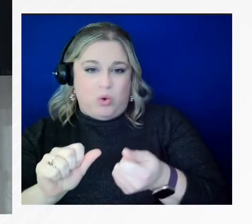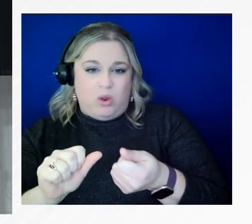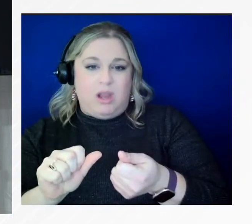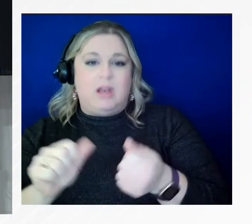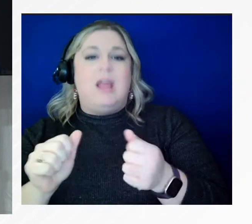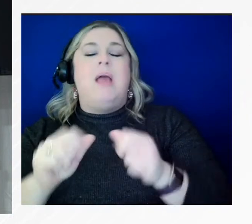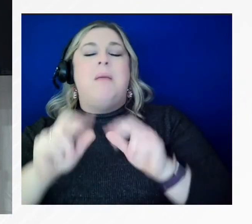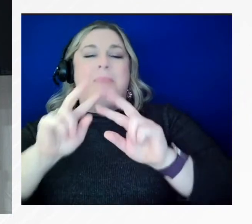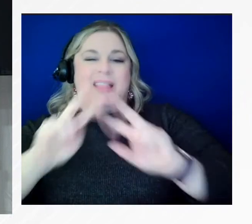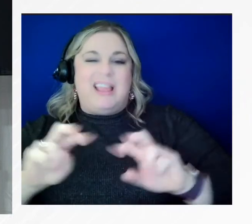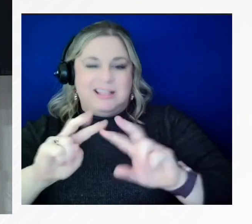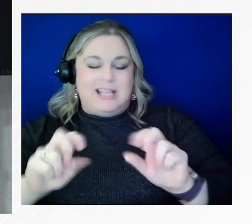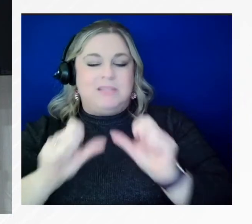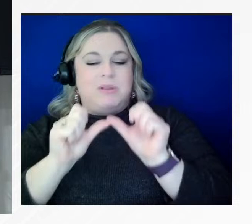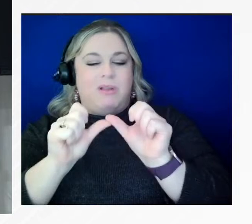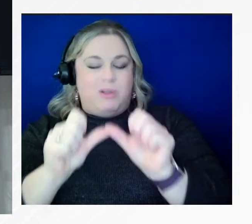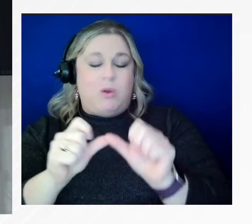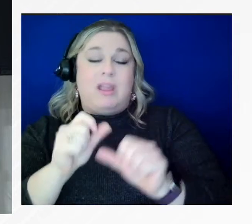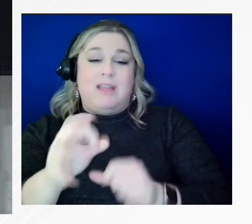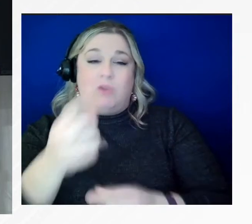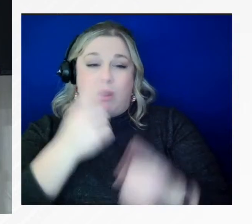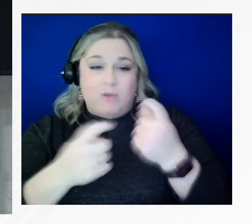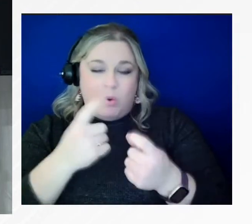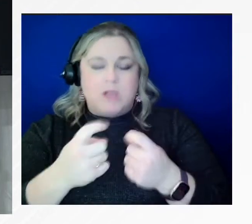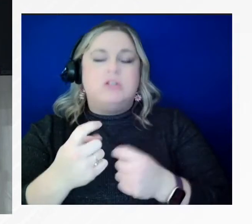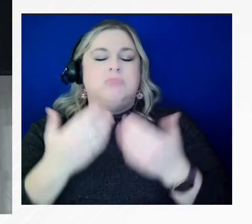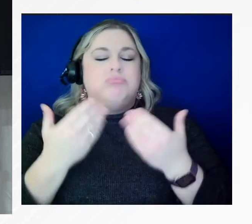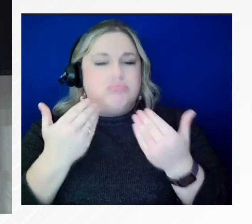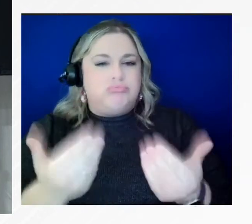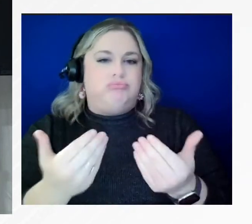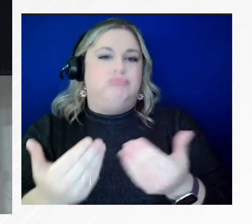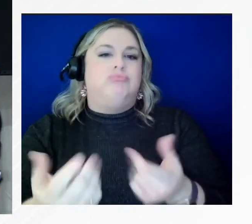and if you have any questions, don't hesitate to ask.